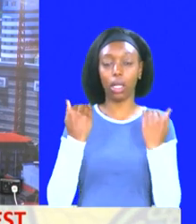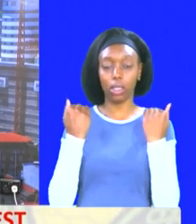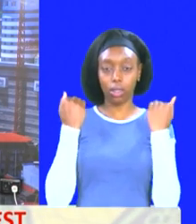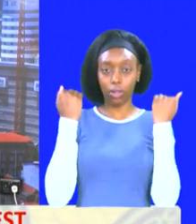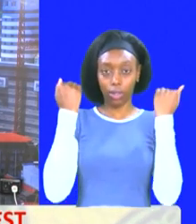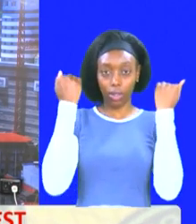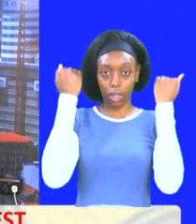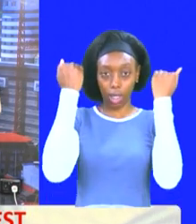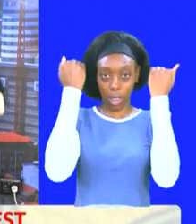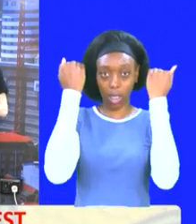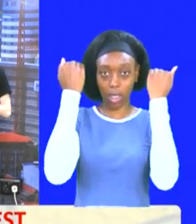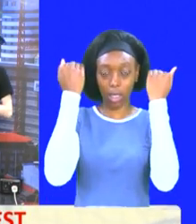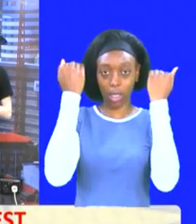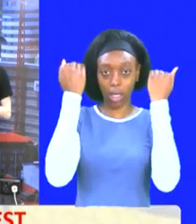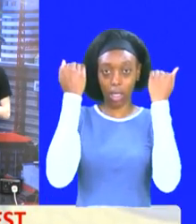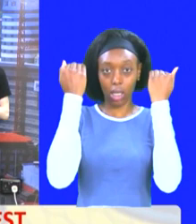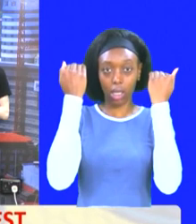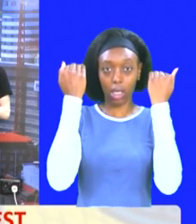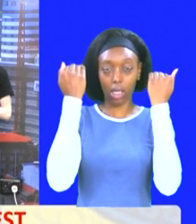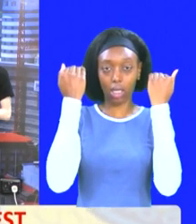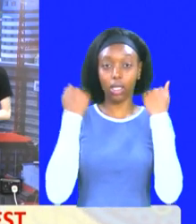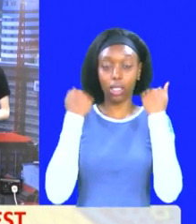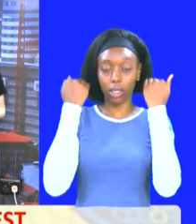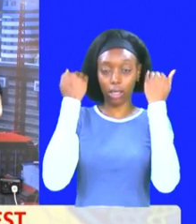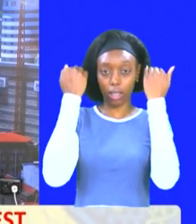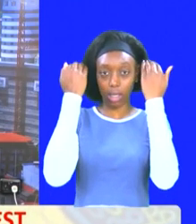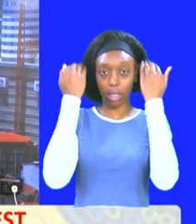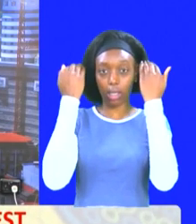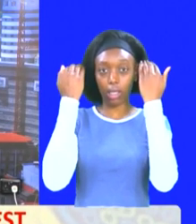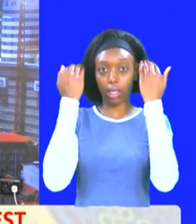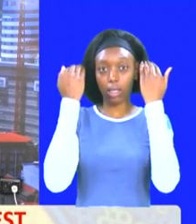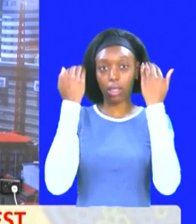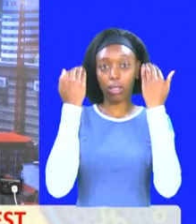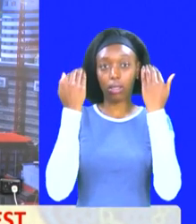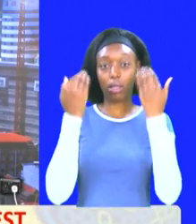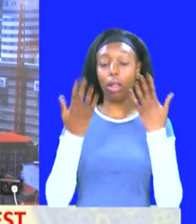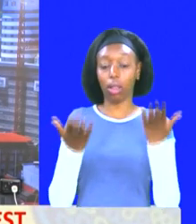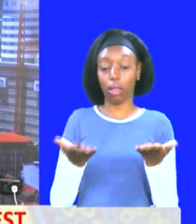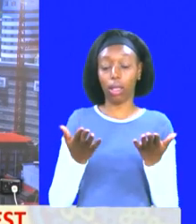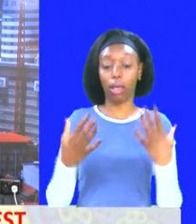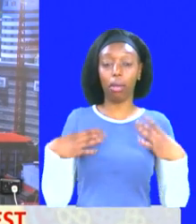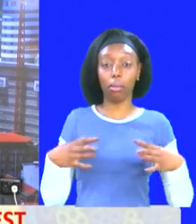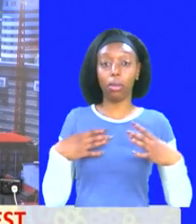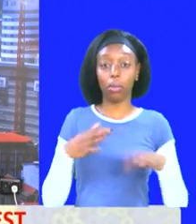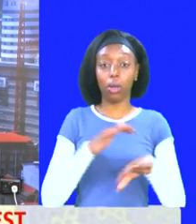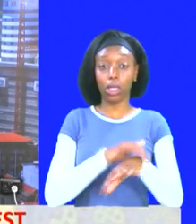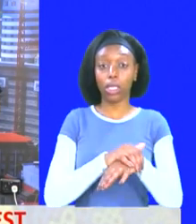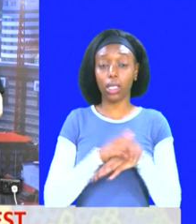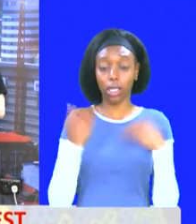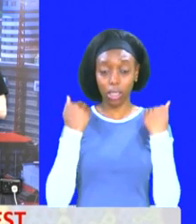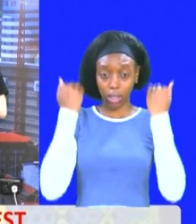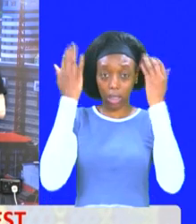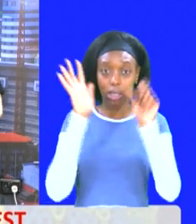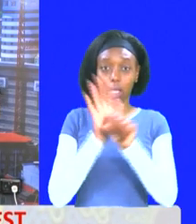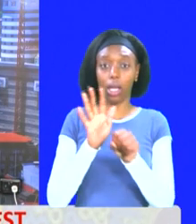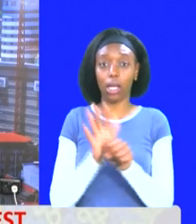was actually what led to her weight loss journey. So tafadhali, when you see some of these artists out here, unasaiwa kofiti, kesho, maybe unapata, this person is akai